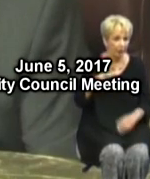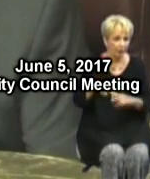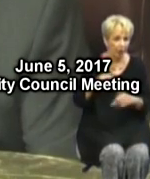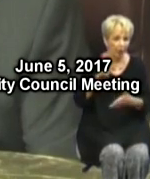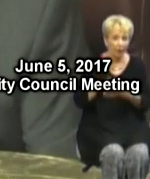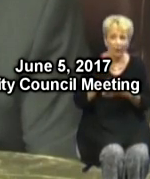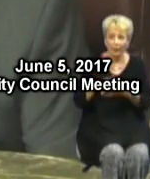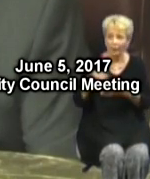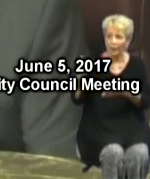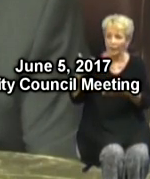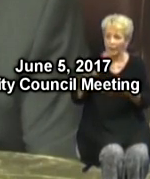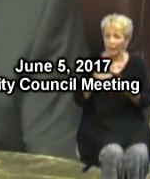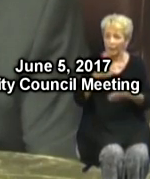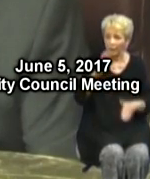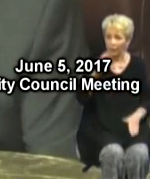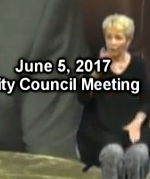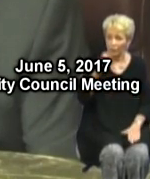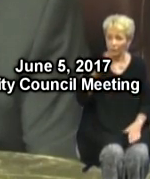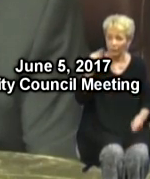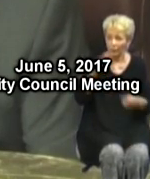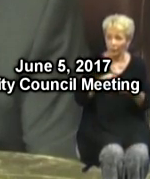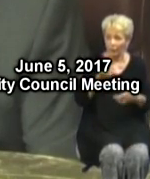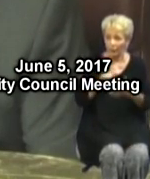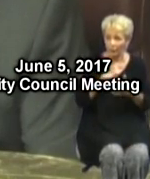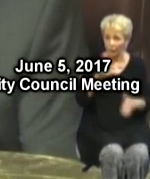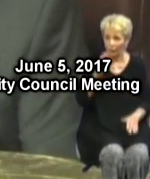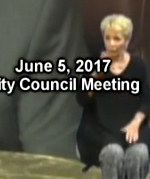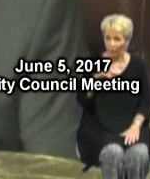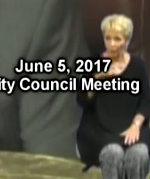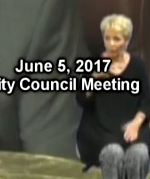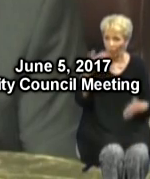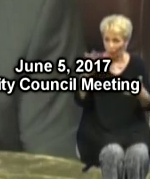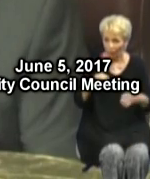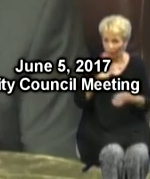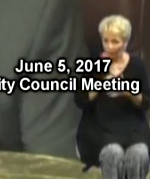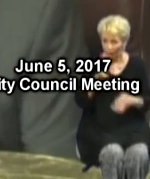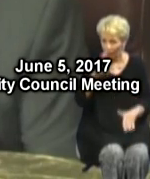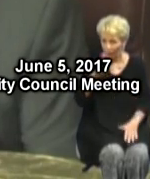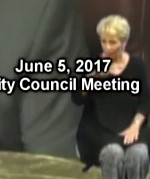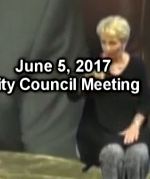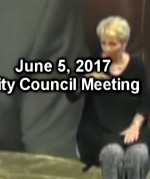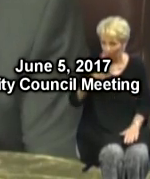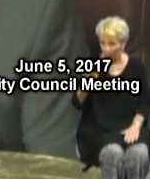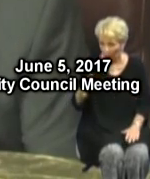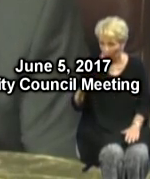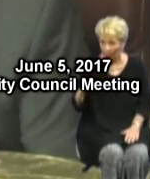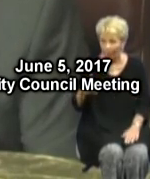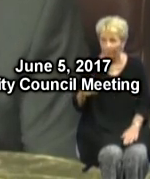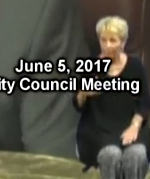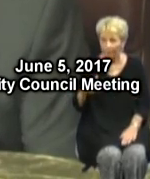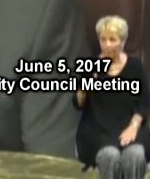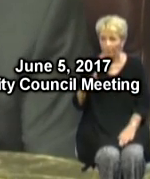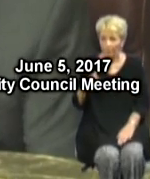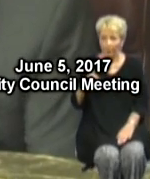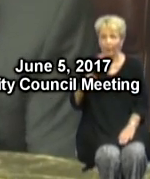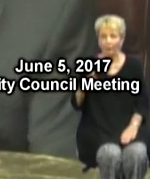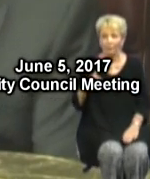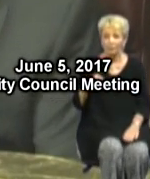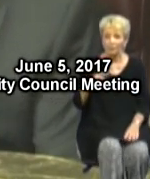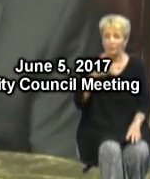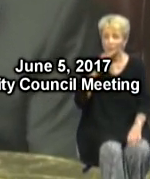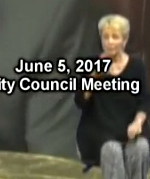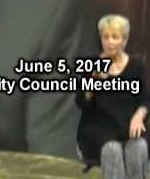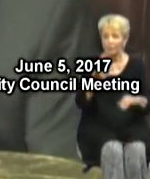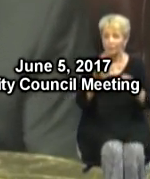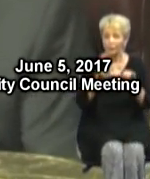near side of Kirksey Drive, all the way back to Rocky Ford, is already a 25-mile-an-hour limit. So the